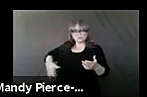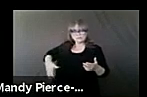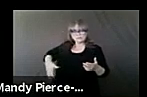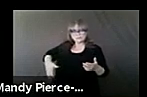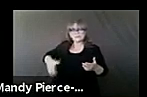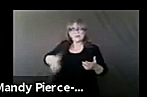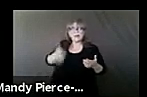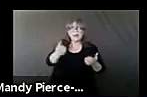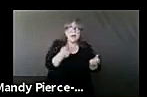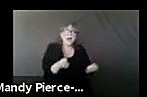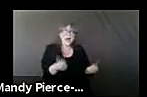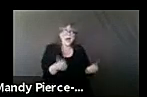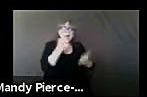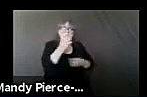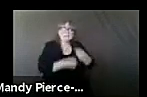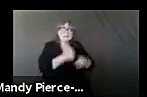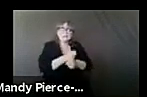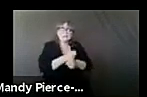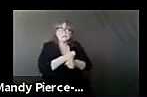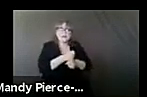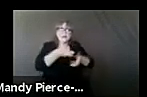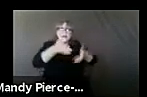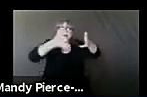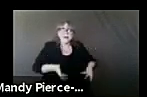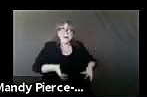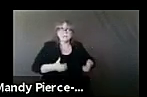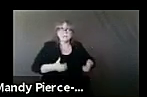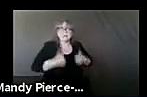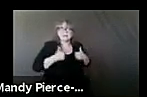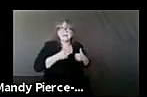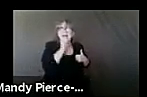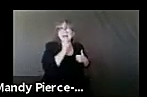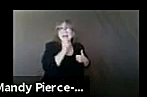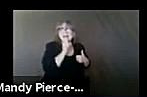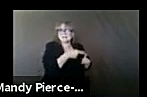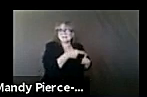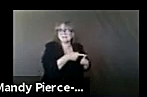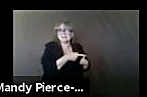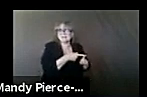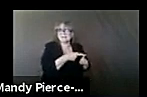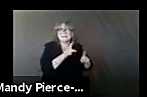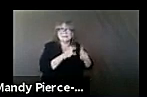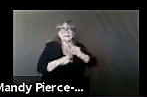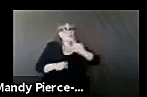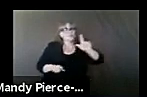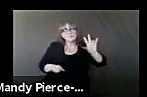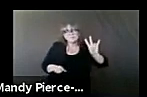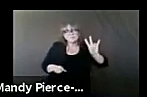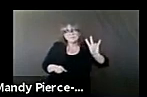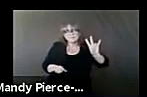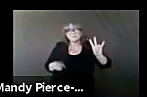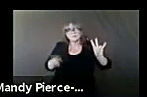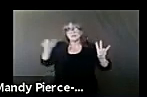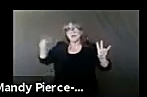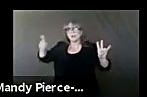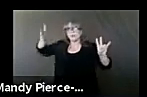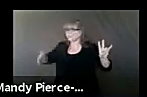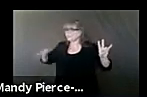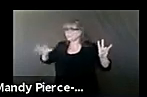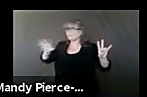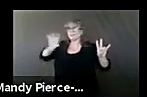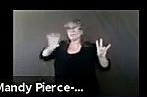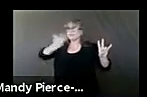27-year-old versus a 77-year-old would be something to be considering. And so at the tier 2, we have